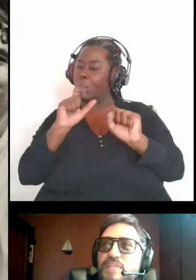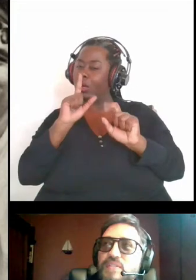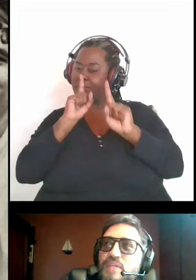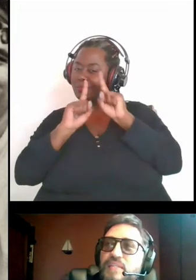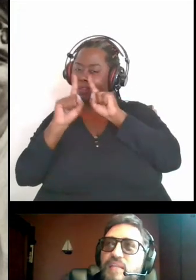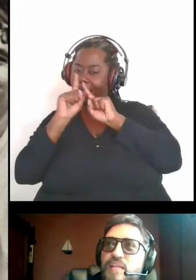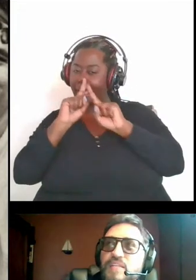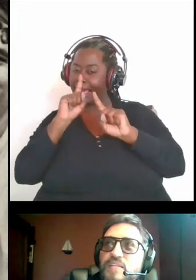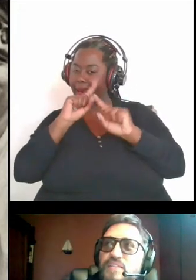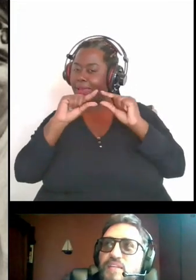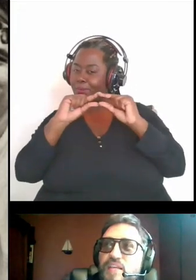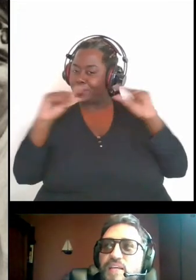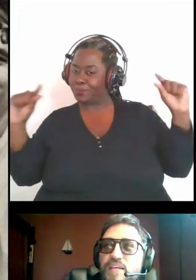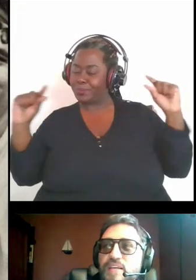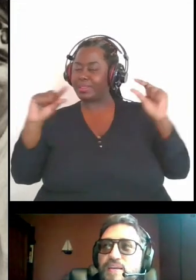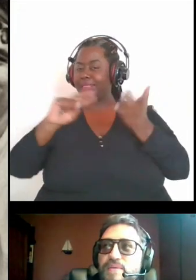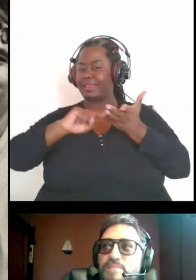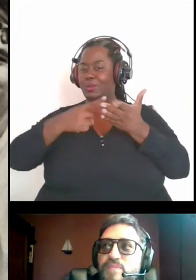machine